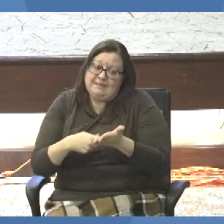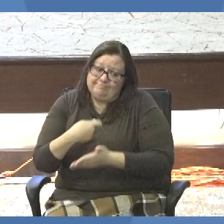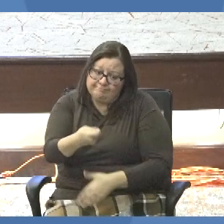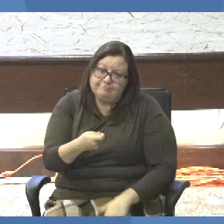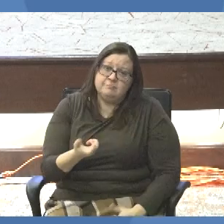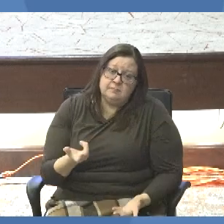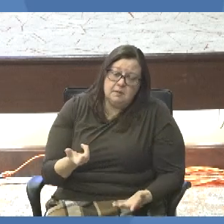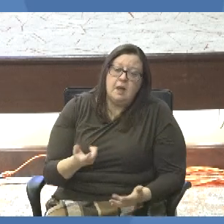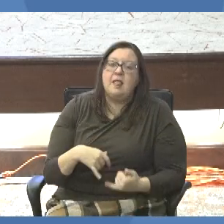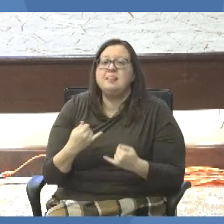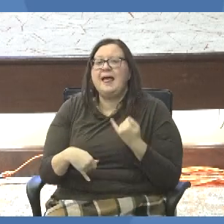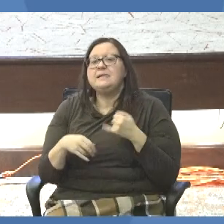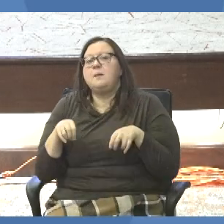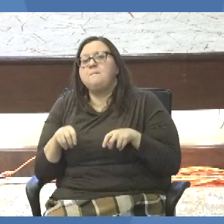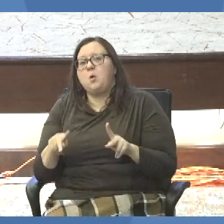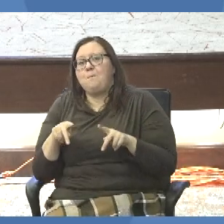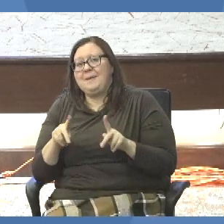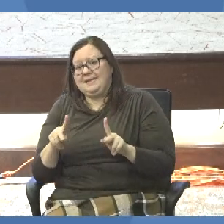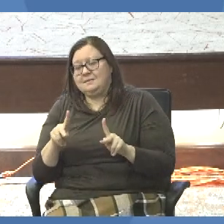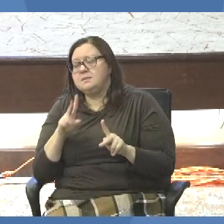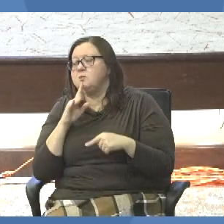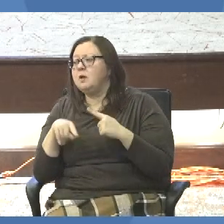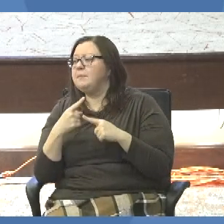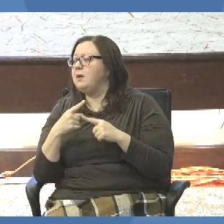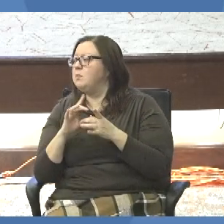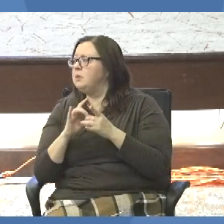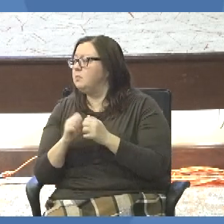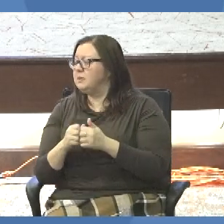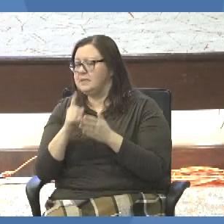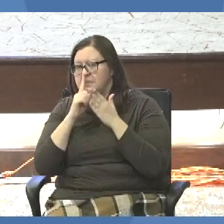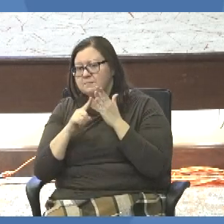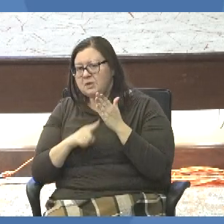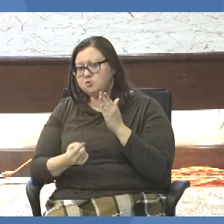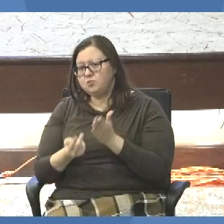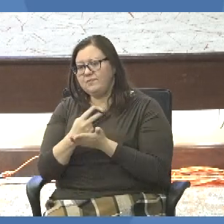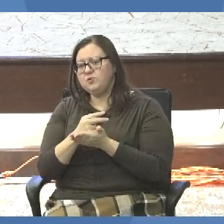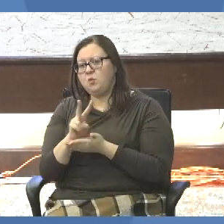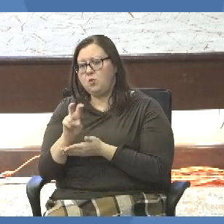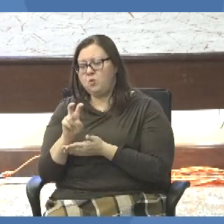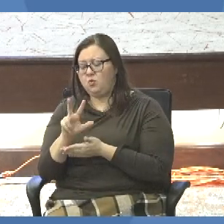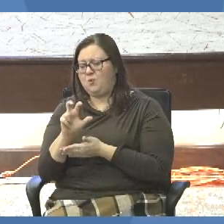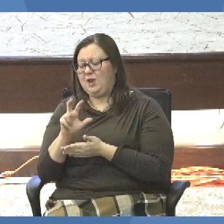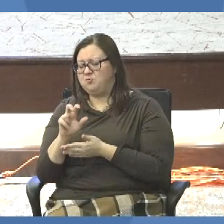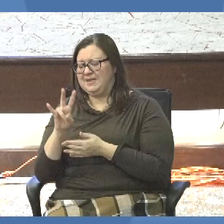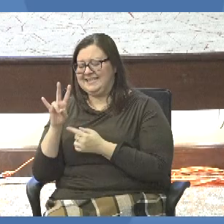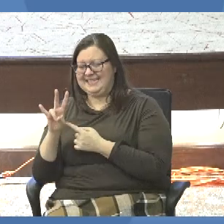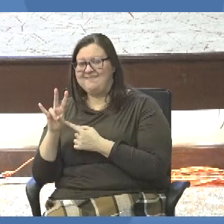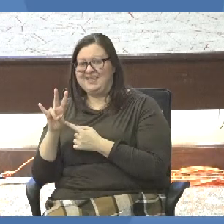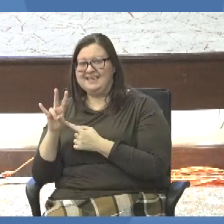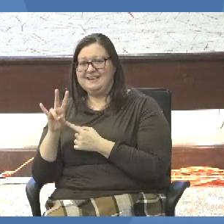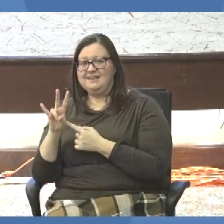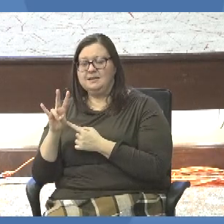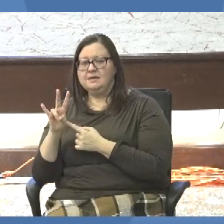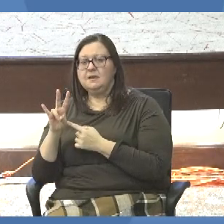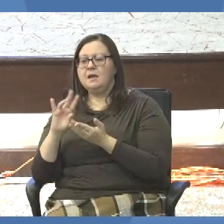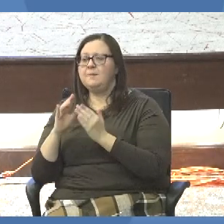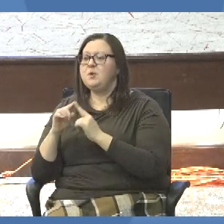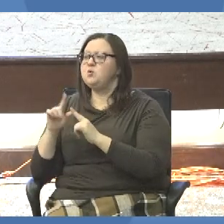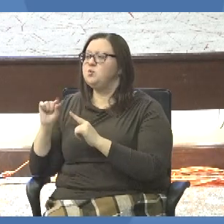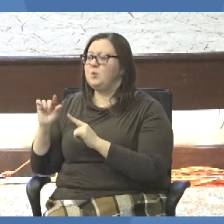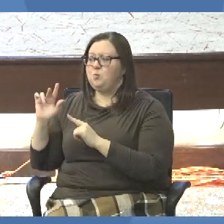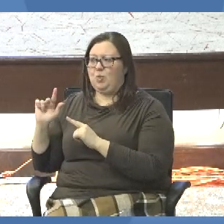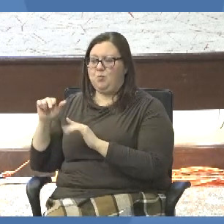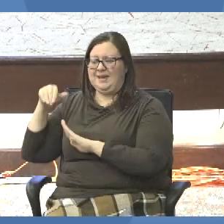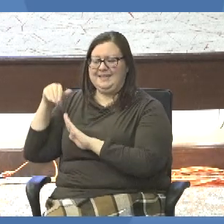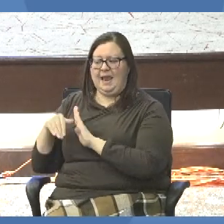permits issued. Again, I talked about it, relates up to the inspections and reviews, 373 issued, down from 2023, but all those connected. It's